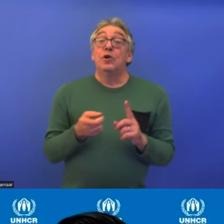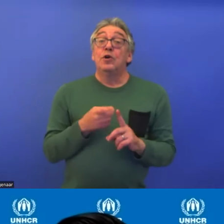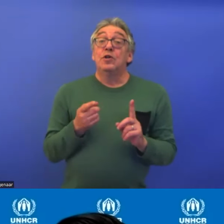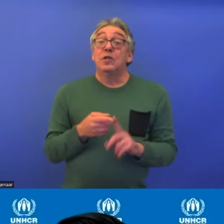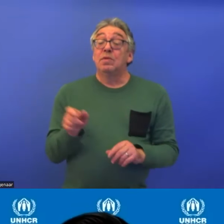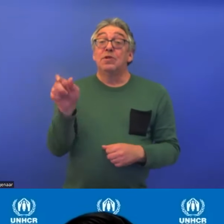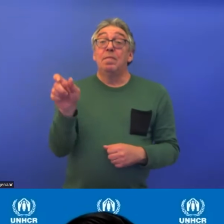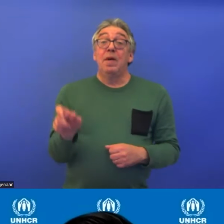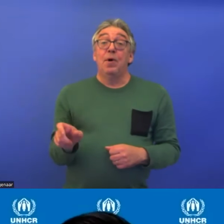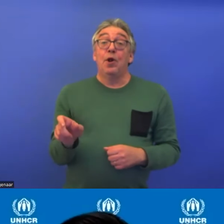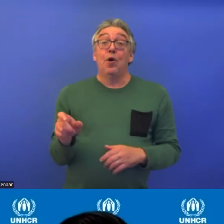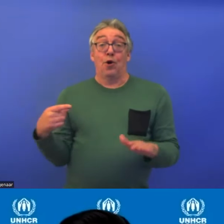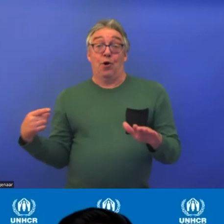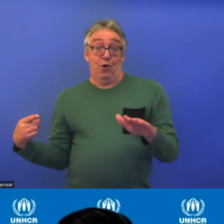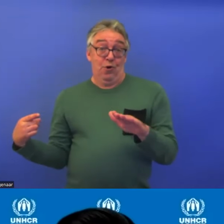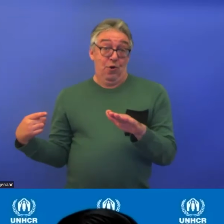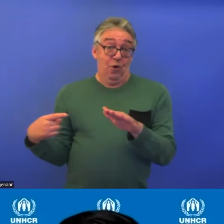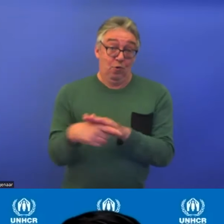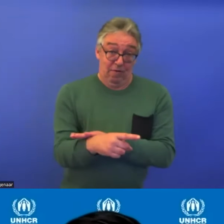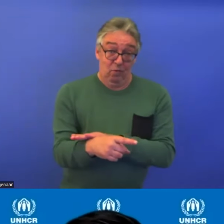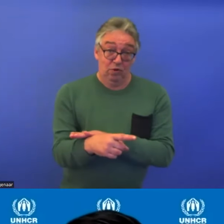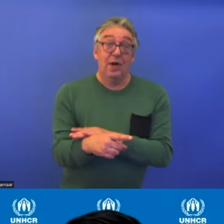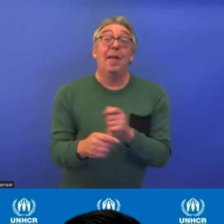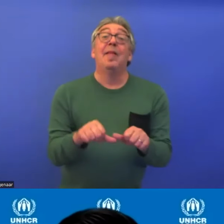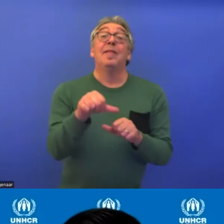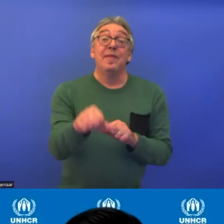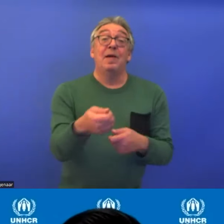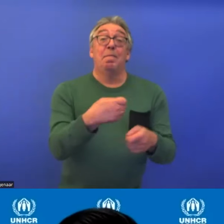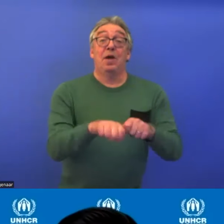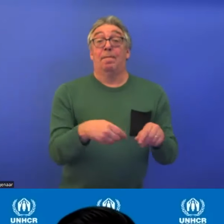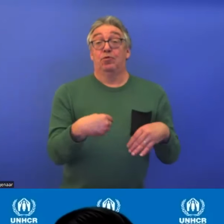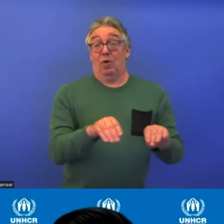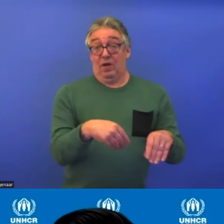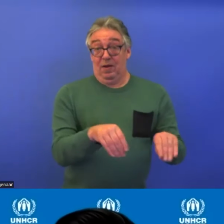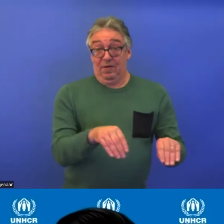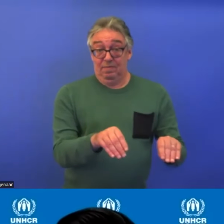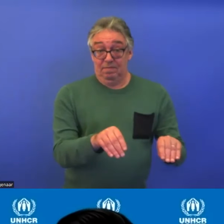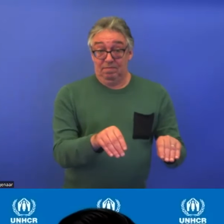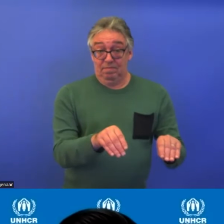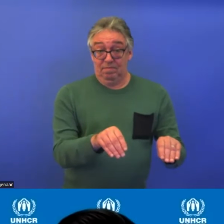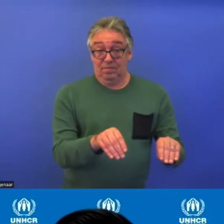are refugees just as a basis from persecution they would